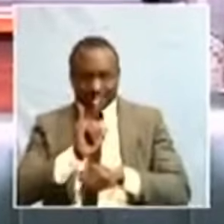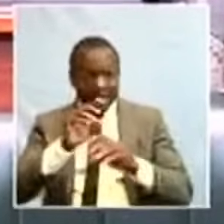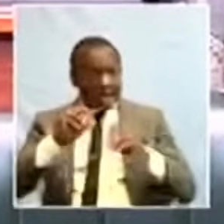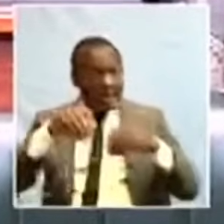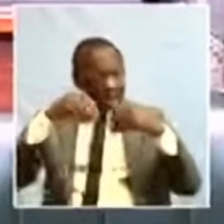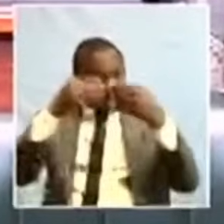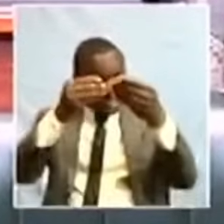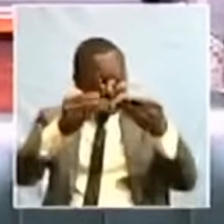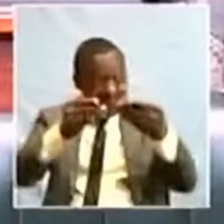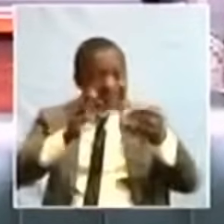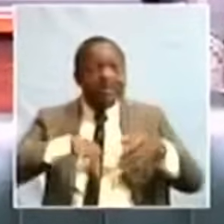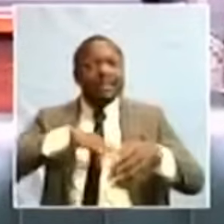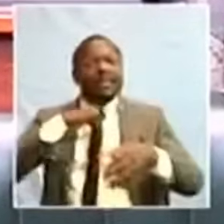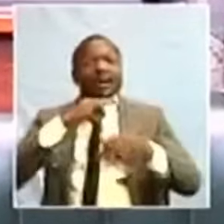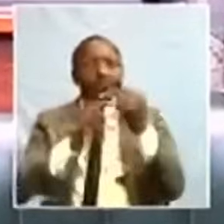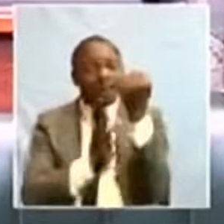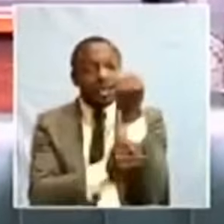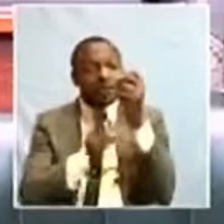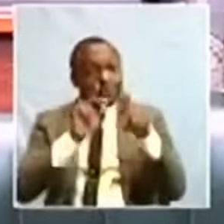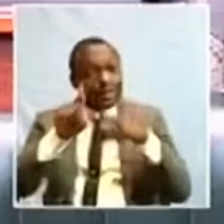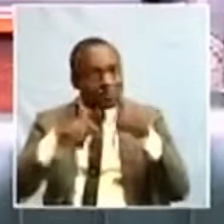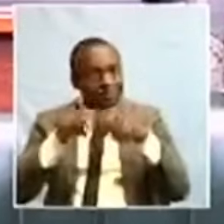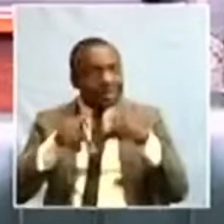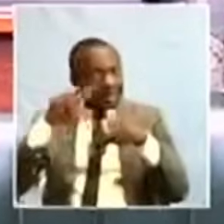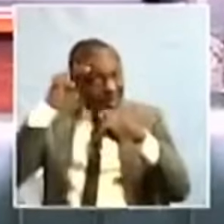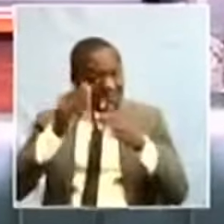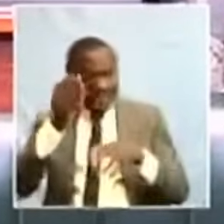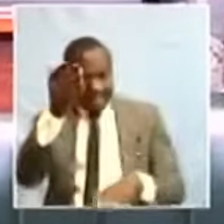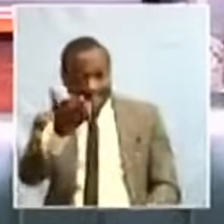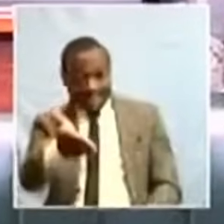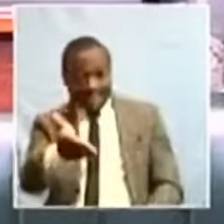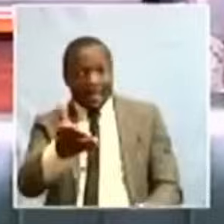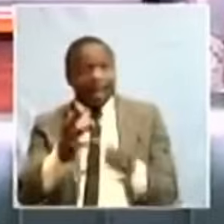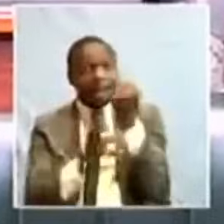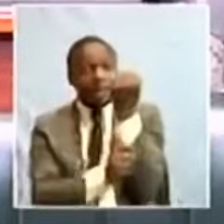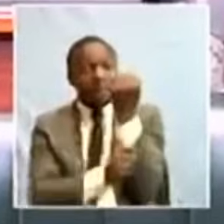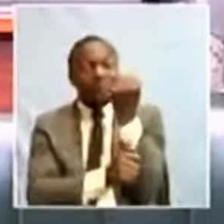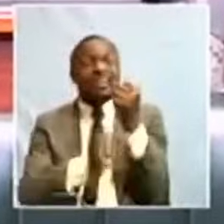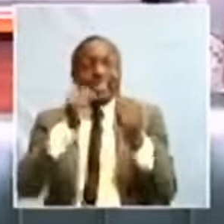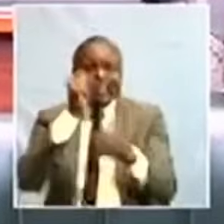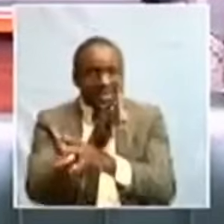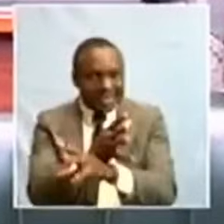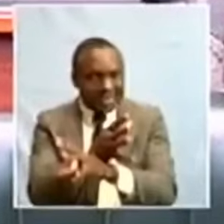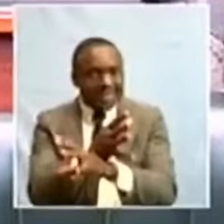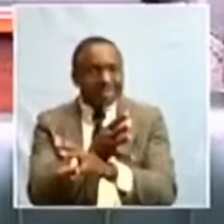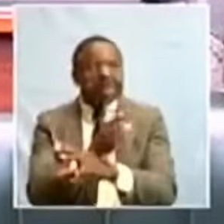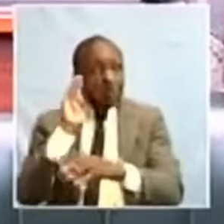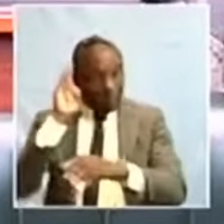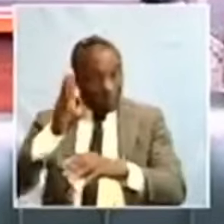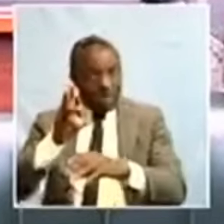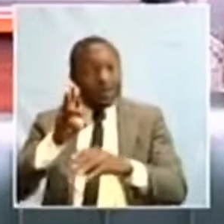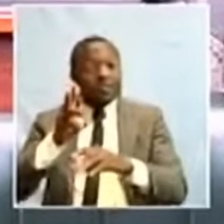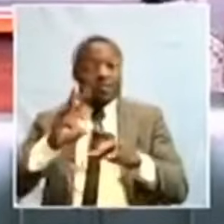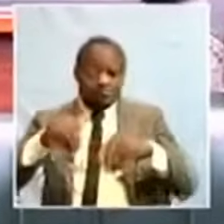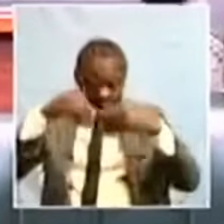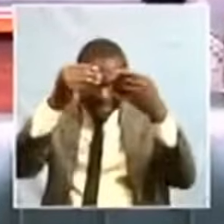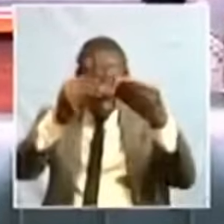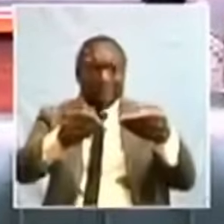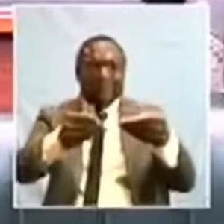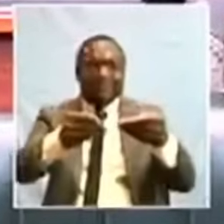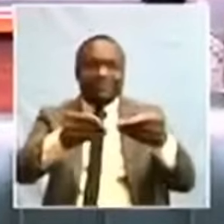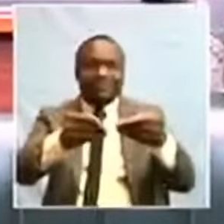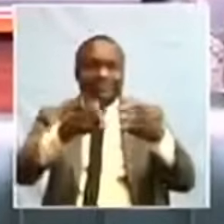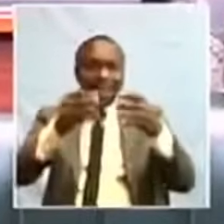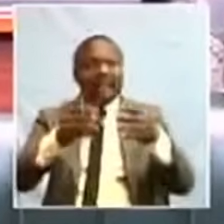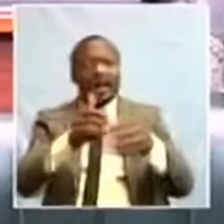give enough maize for the people. The minister is here. Maize is still available, so we will make it available.